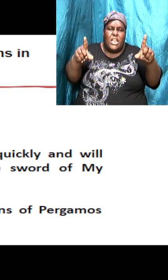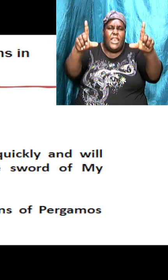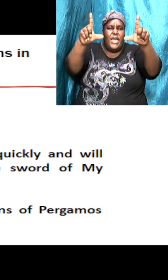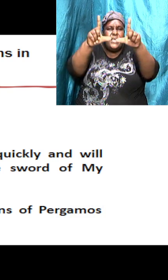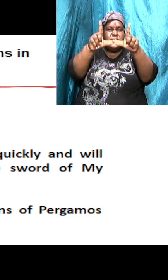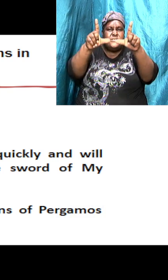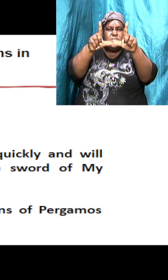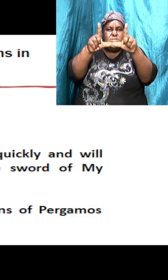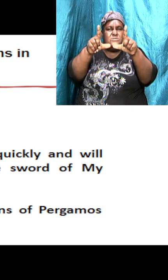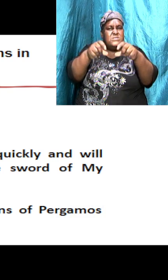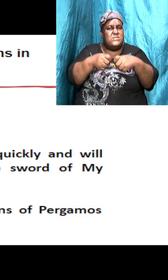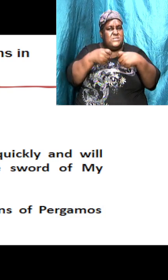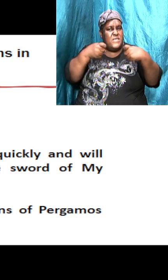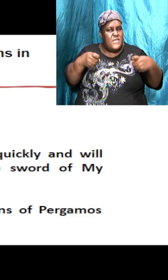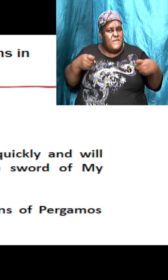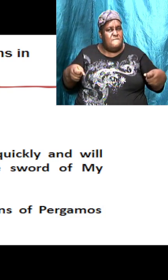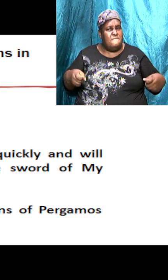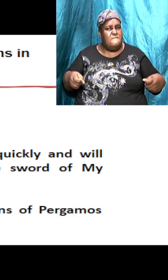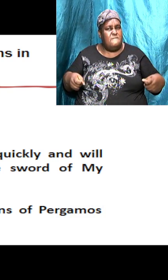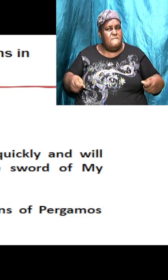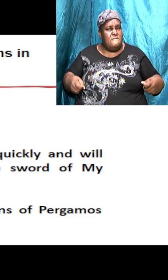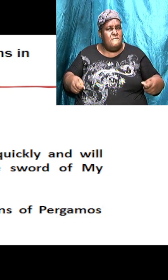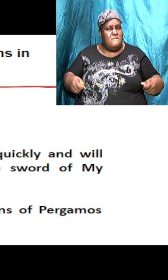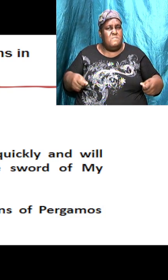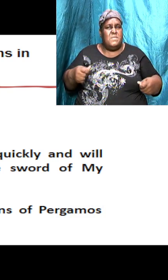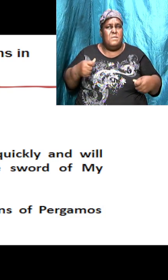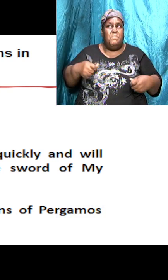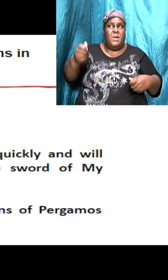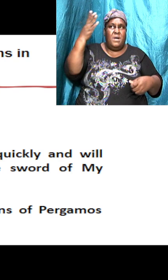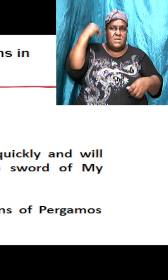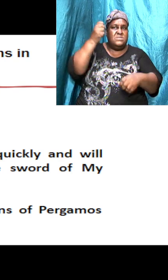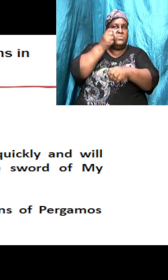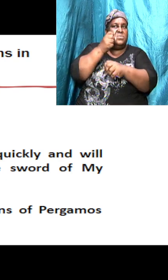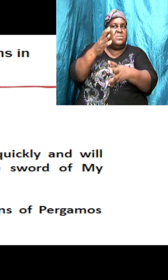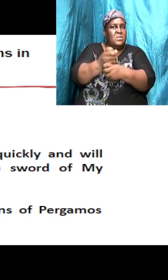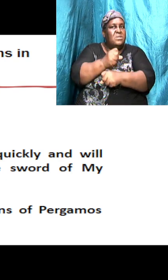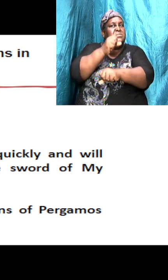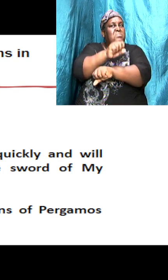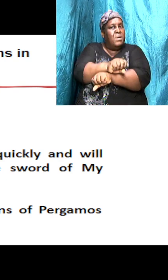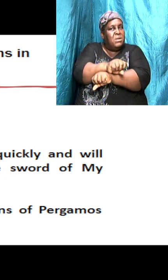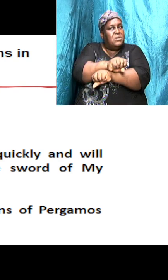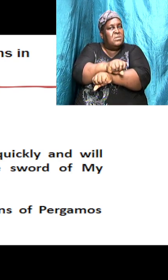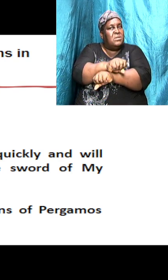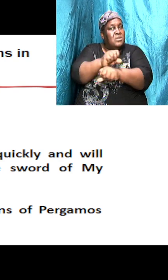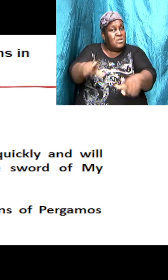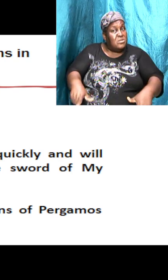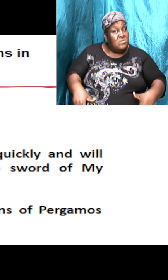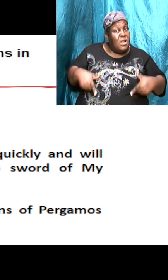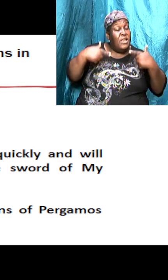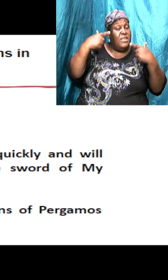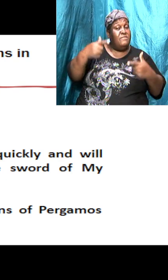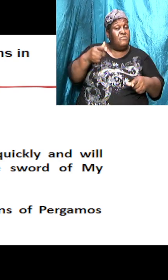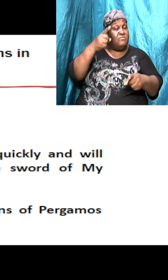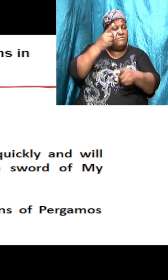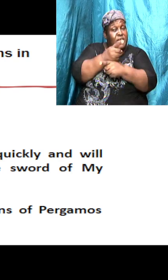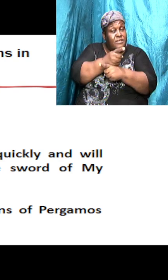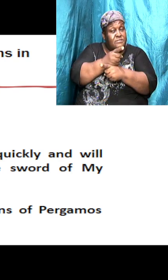certain things. And in the past, we were held in bondage. Bondage? To live right?